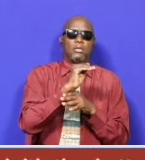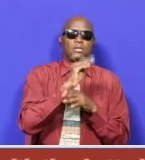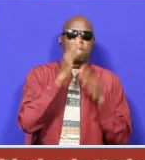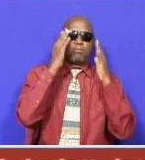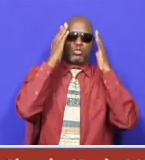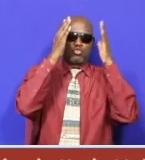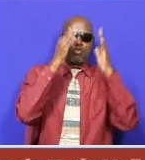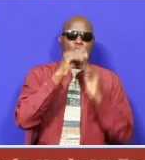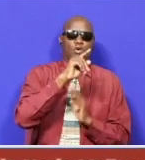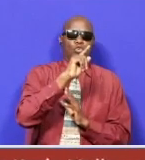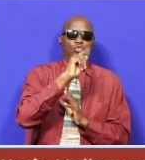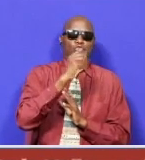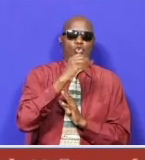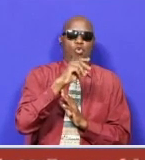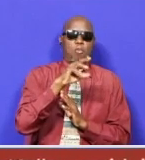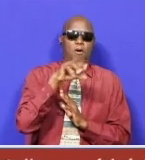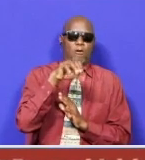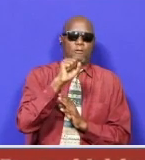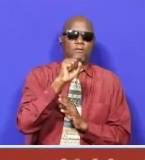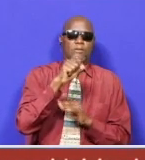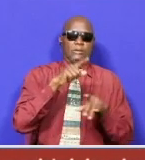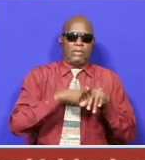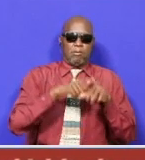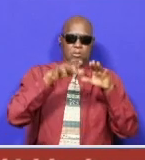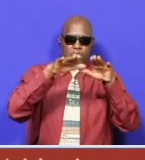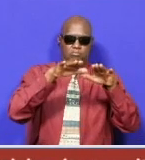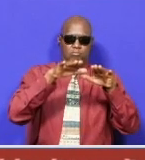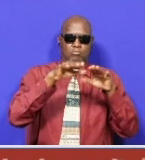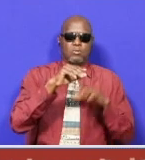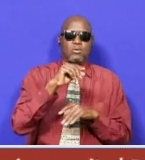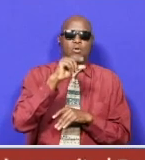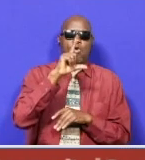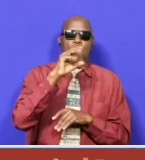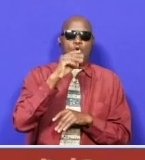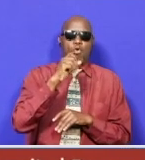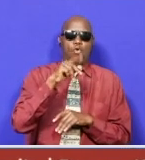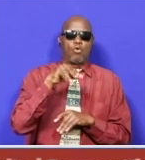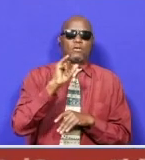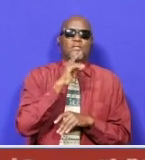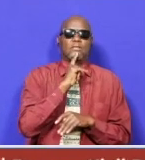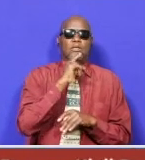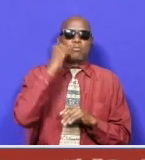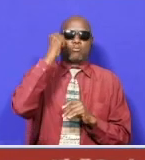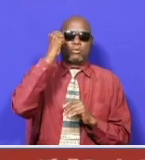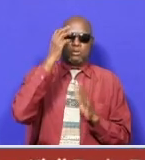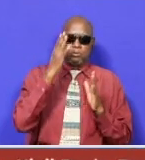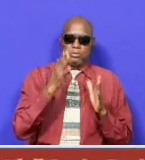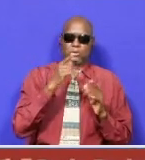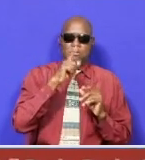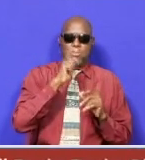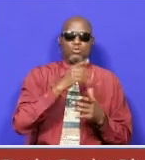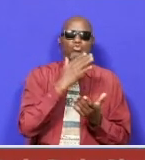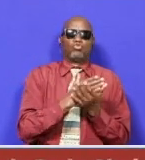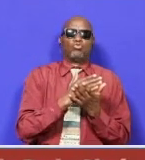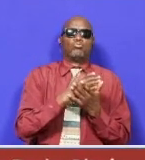Lokori to lead the new diocese. During his consecration, Bishop Lokori urged political leaders to set aside differences, collaborate with the